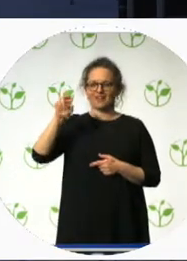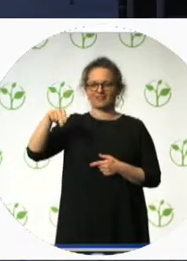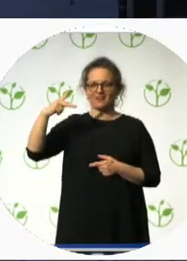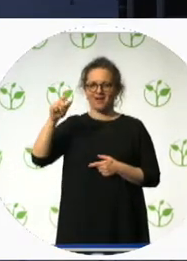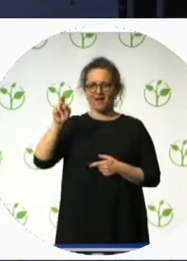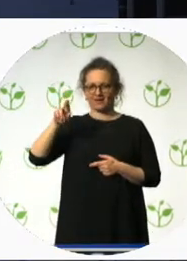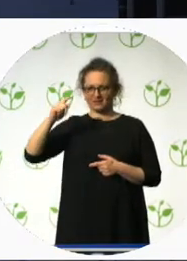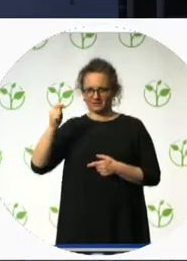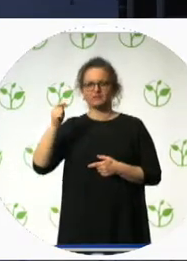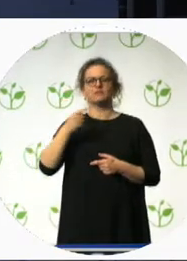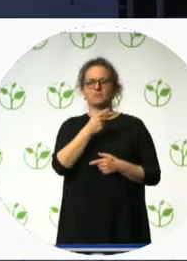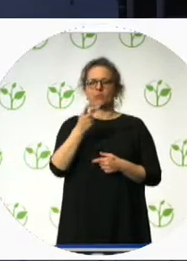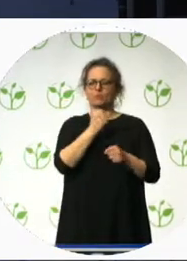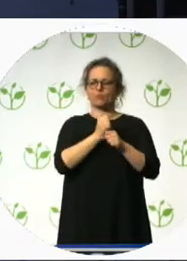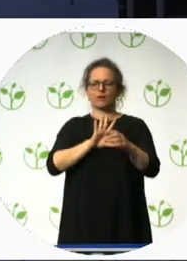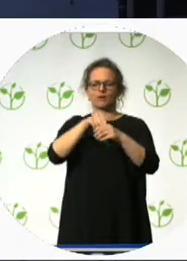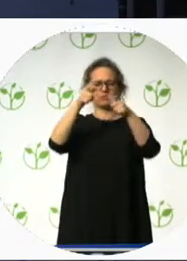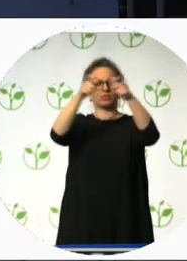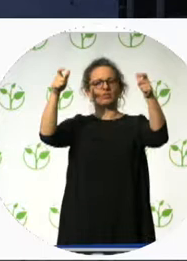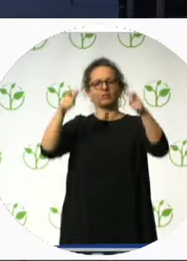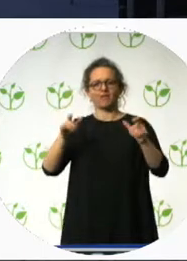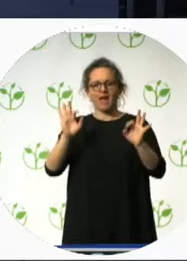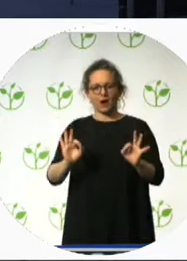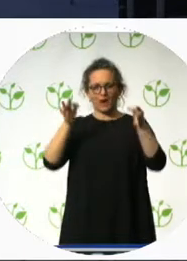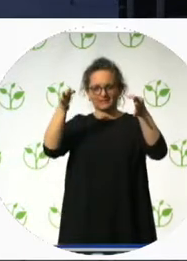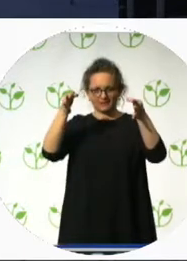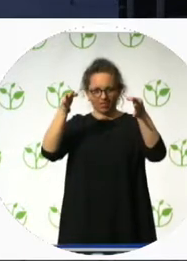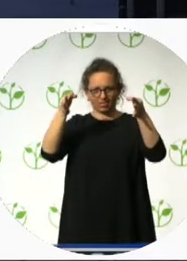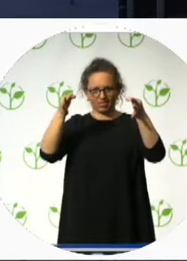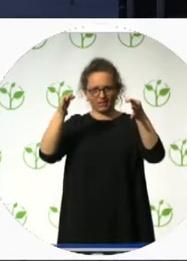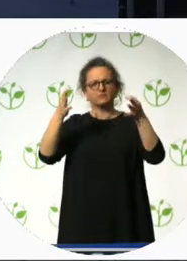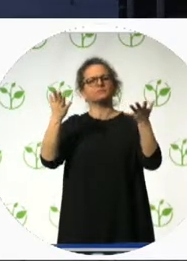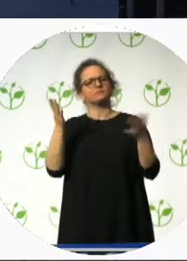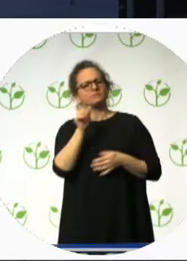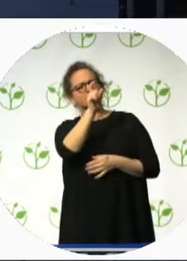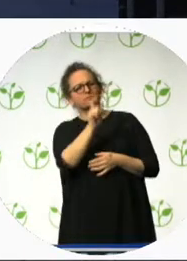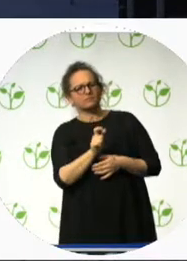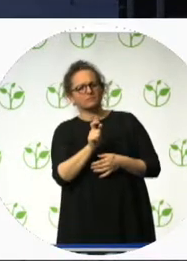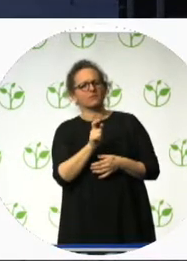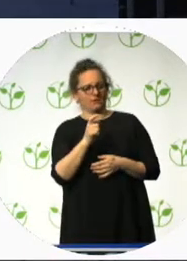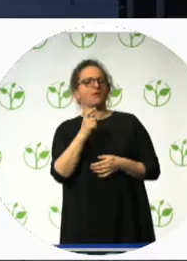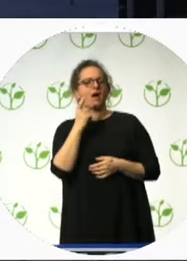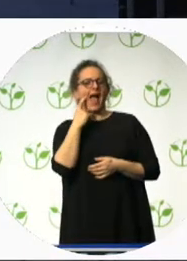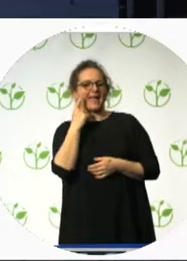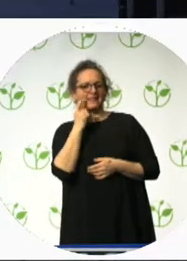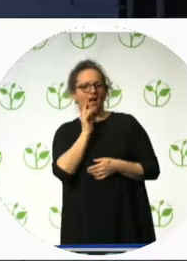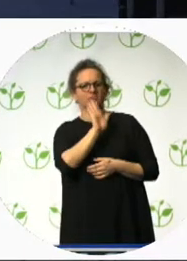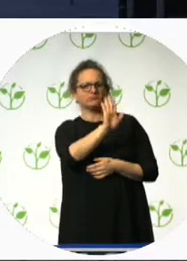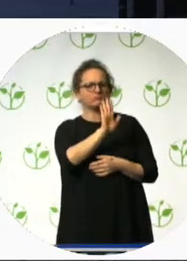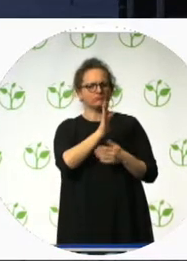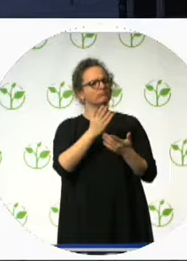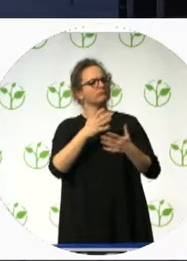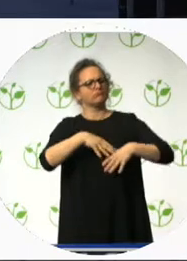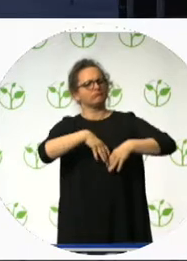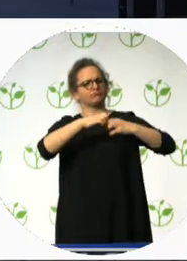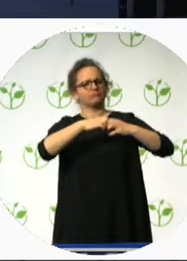is co-founder of Equalizent and managing director of it. She started it 16 years ago. And